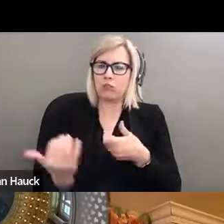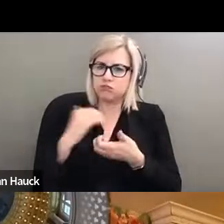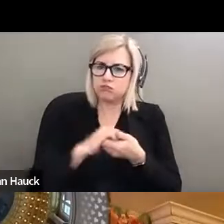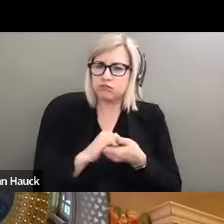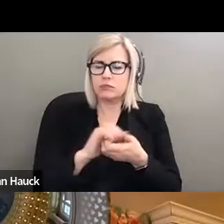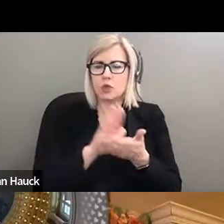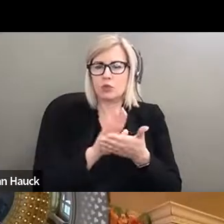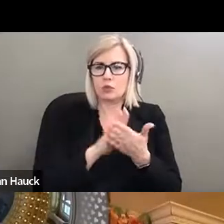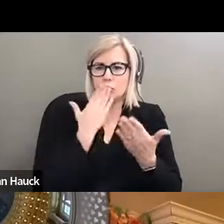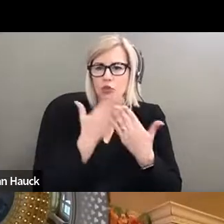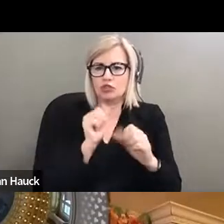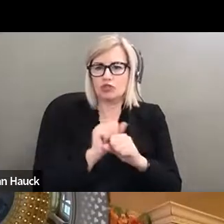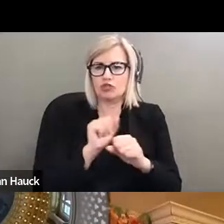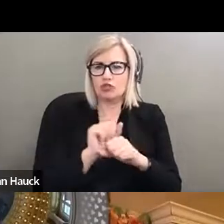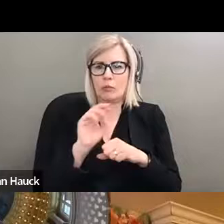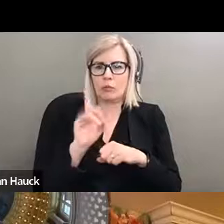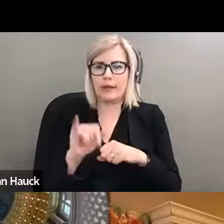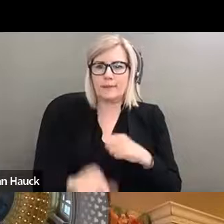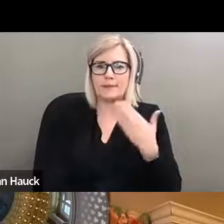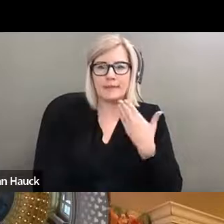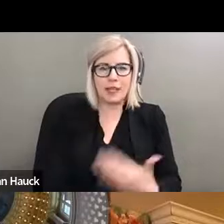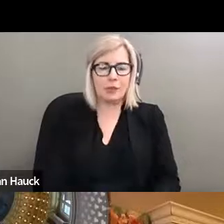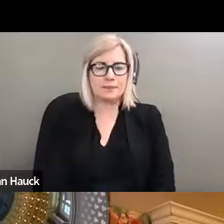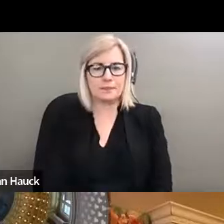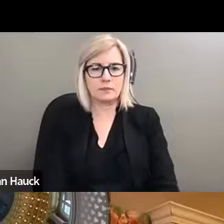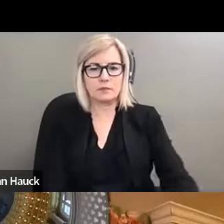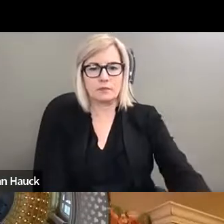great job, Brady. thanks, Bill.